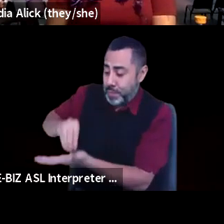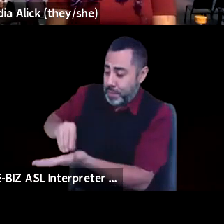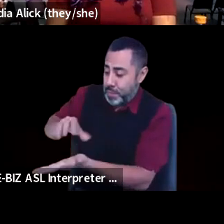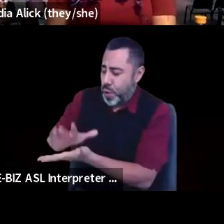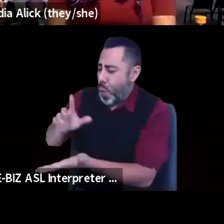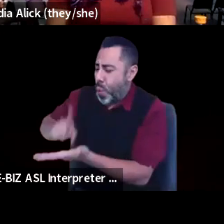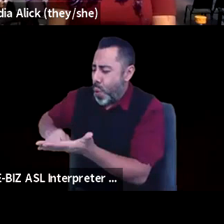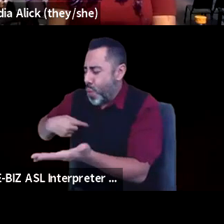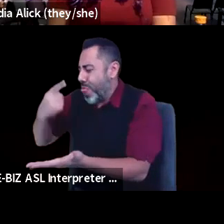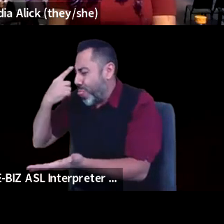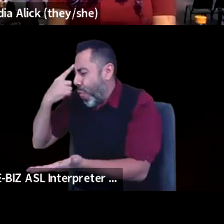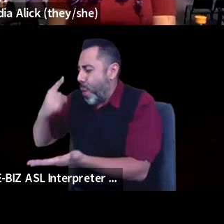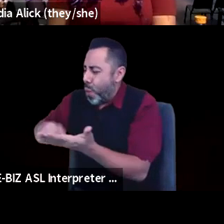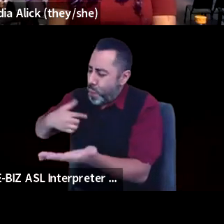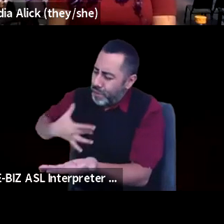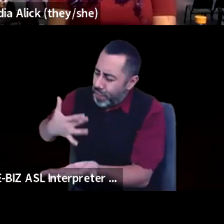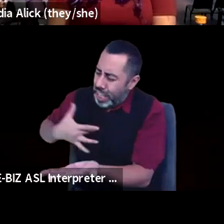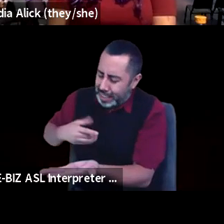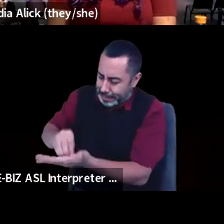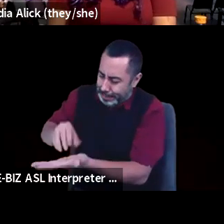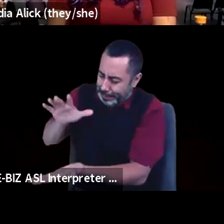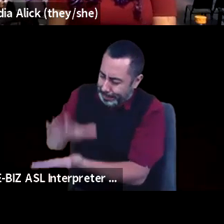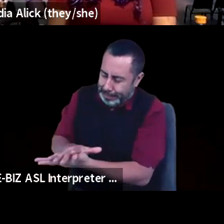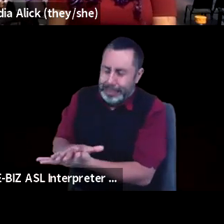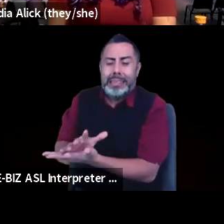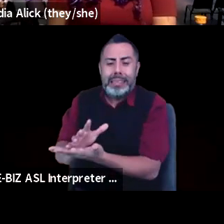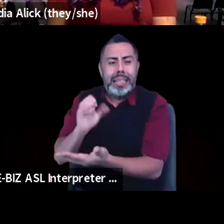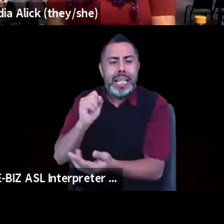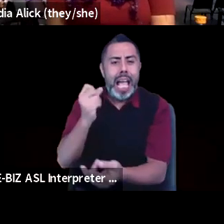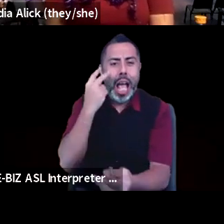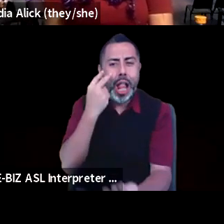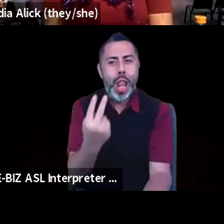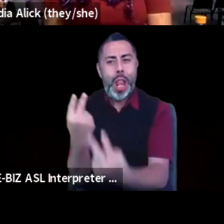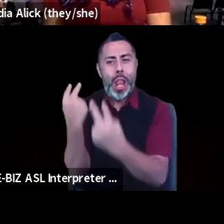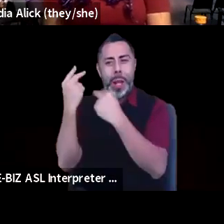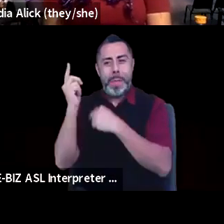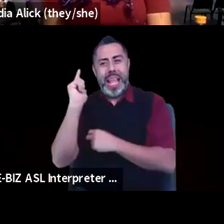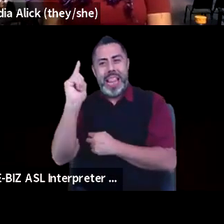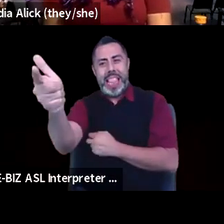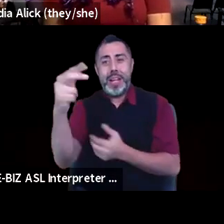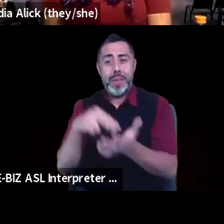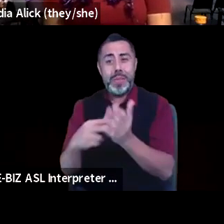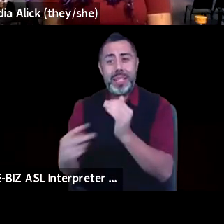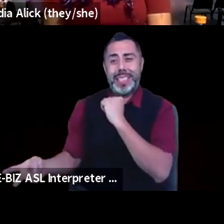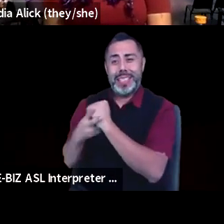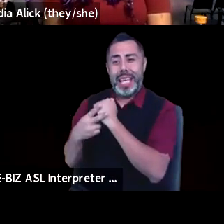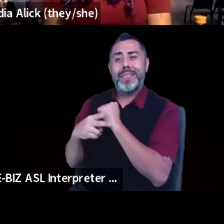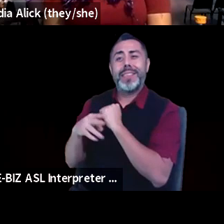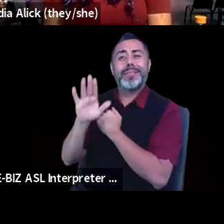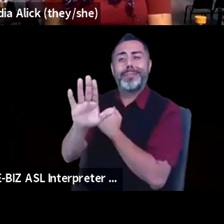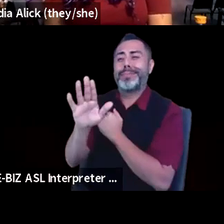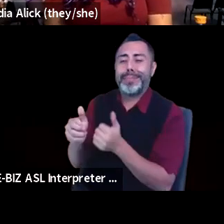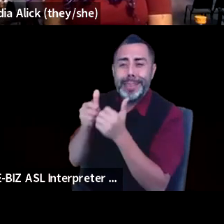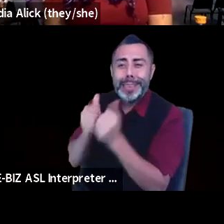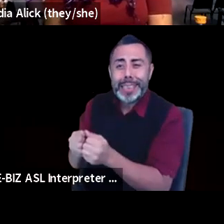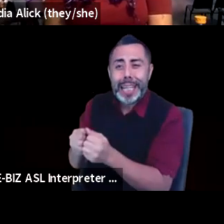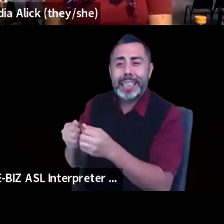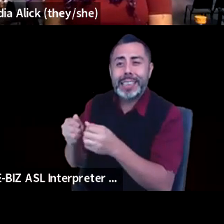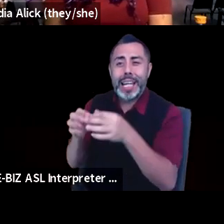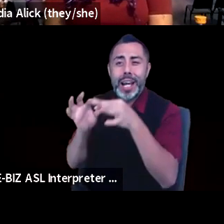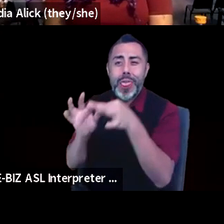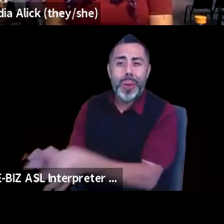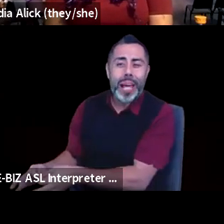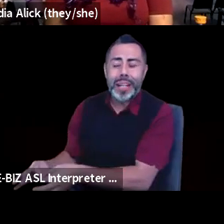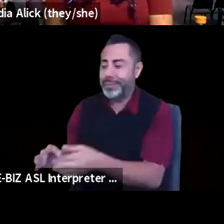so that keeping the text message threads and making sure that there's a documentation of what we were experiencing feels